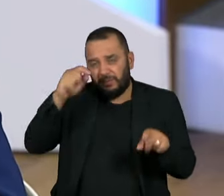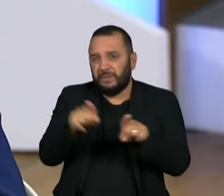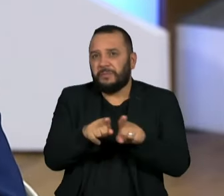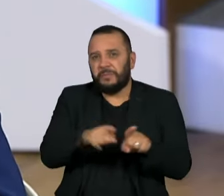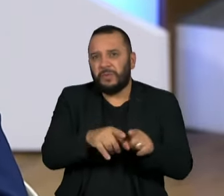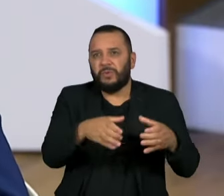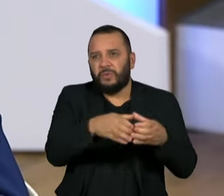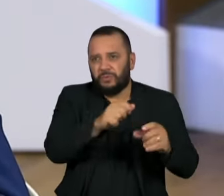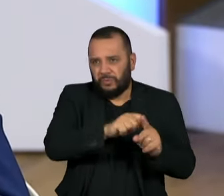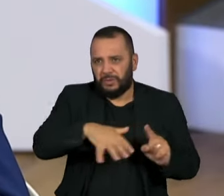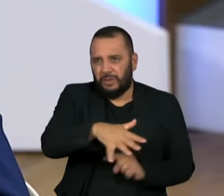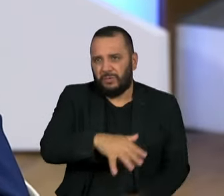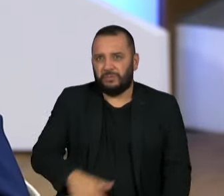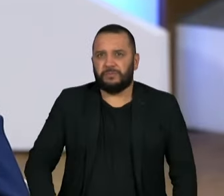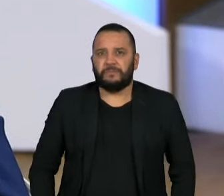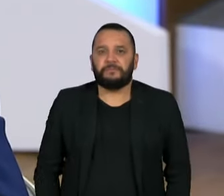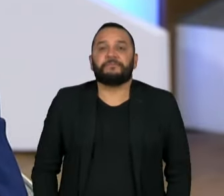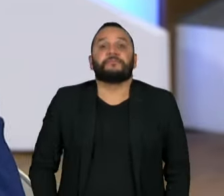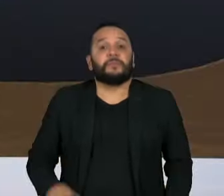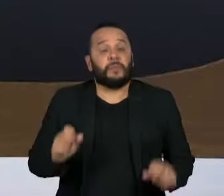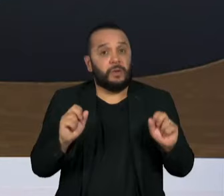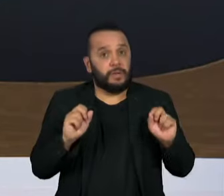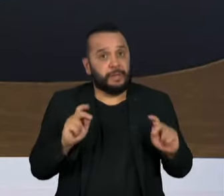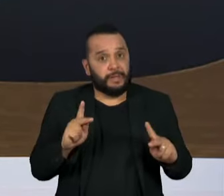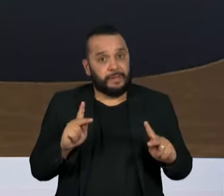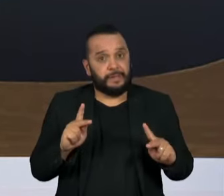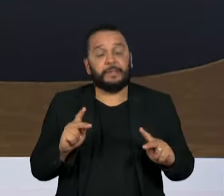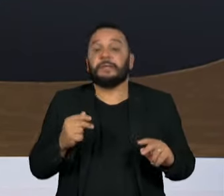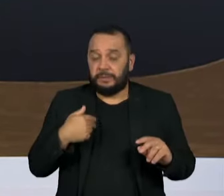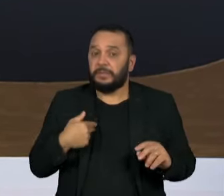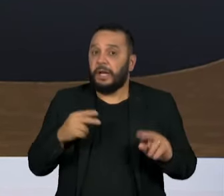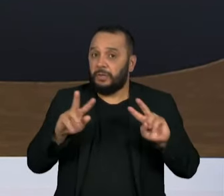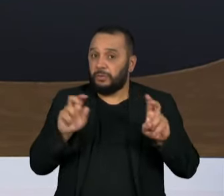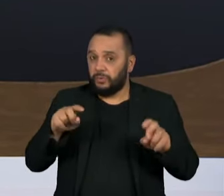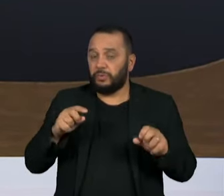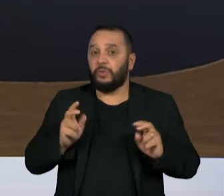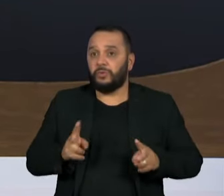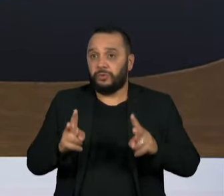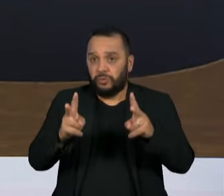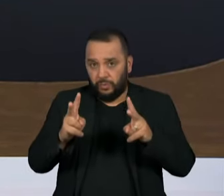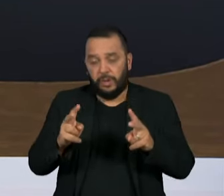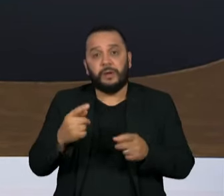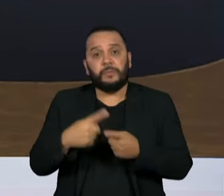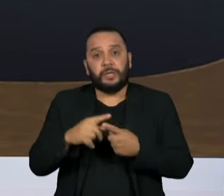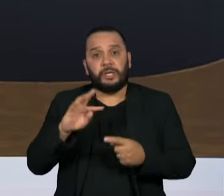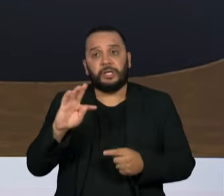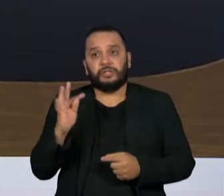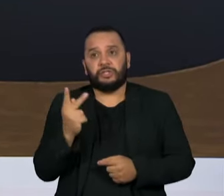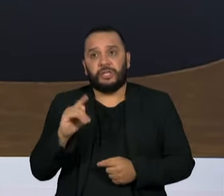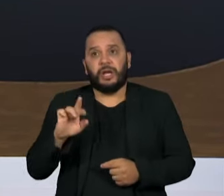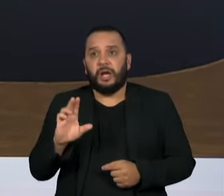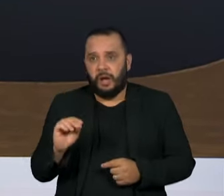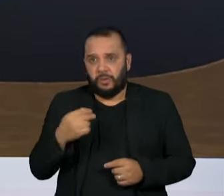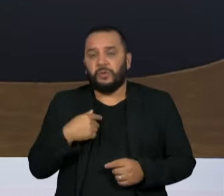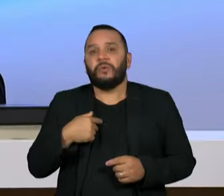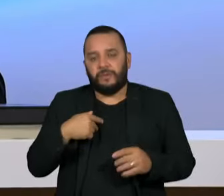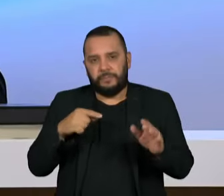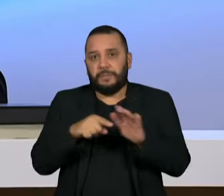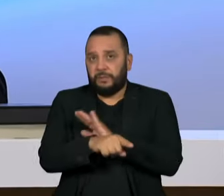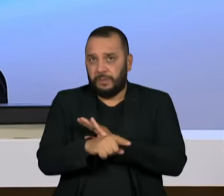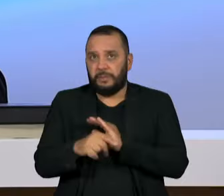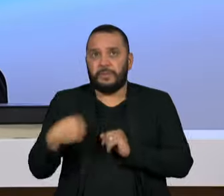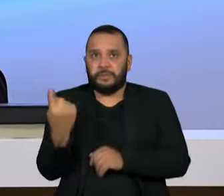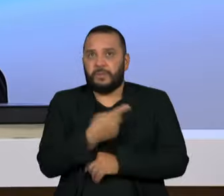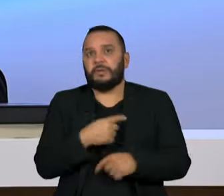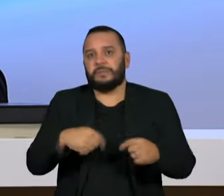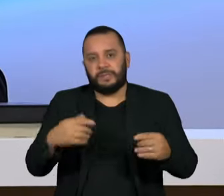minority populations. Okay. A gente vai continuar nesse assunto porque o Thiago vai trazê-lo ainda para a roda, mas a gente